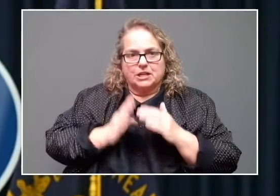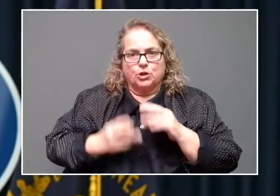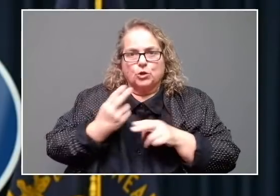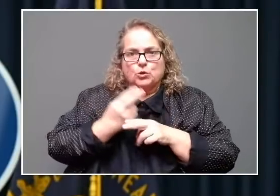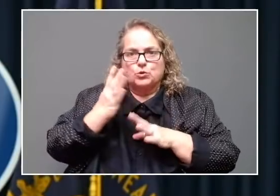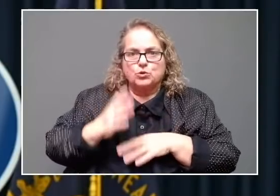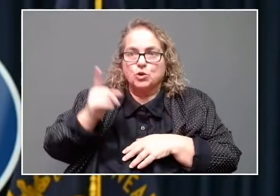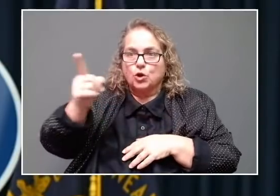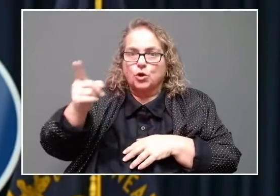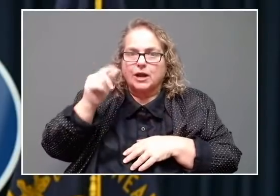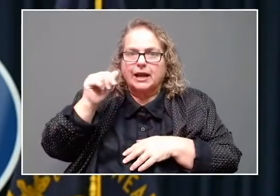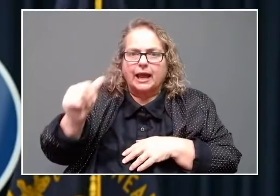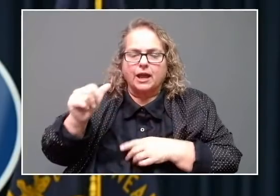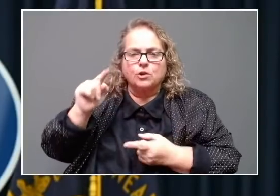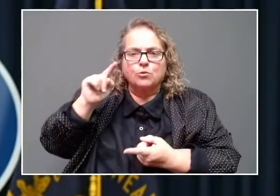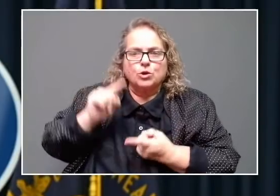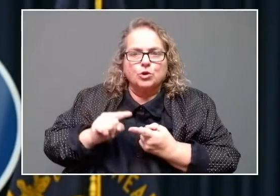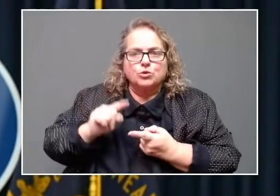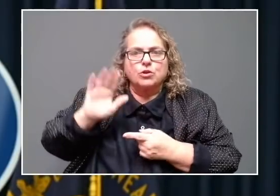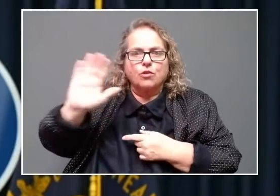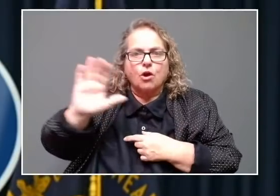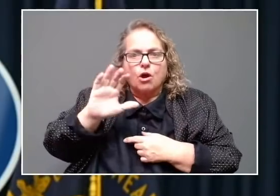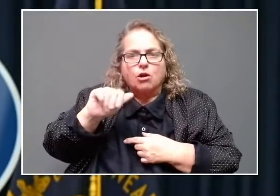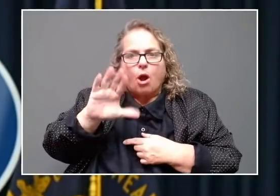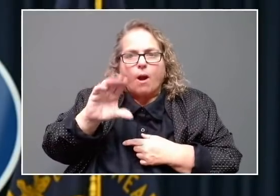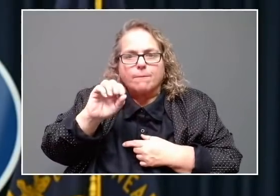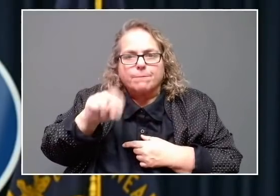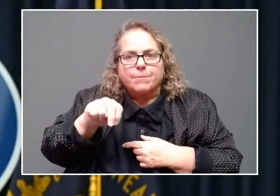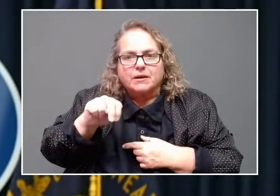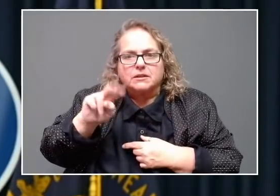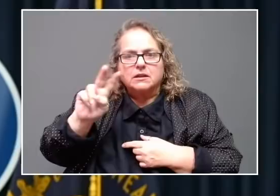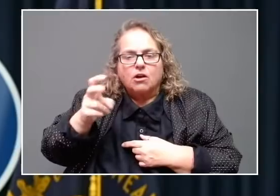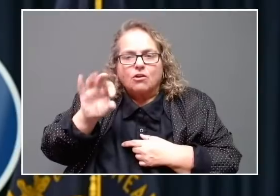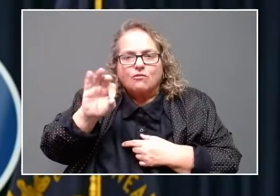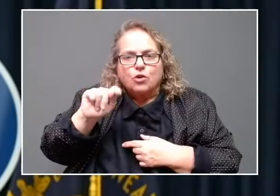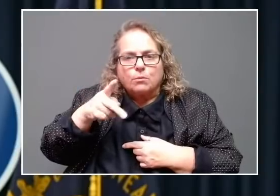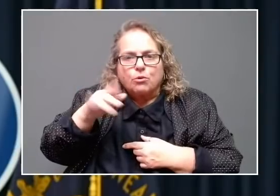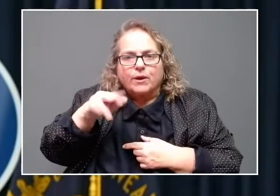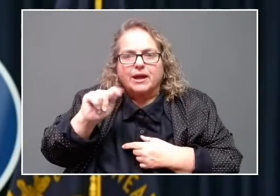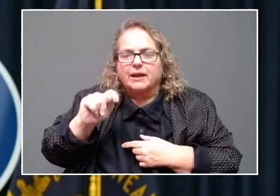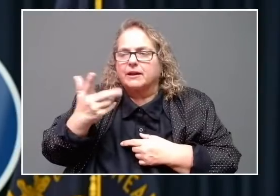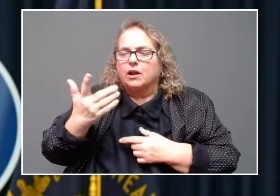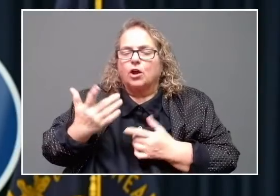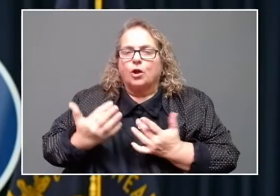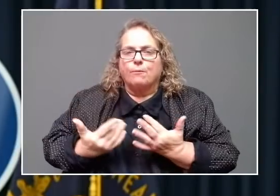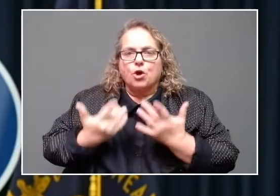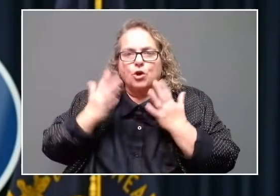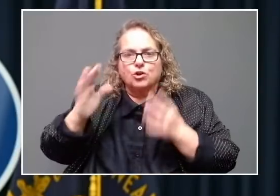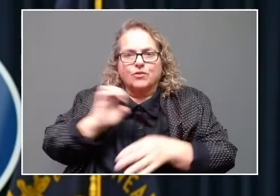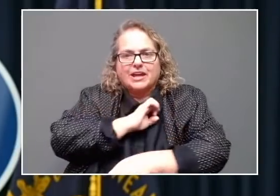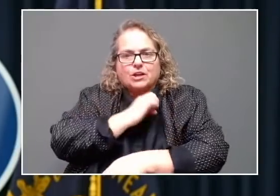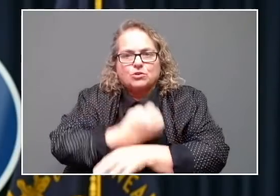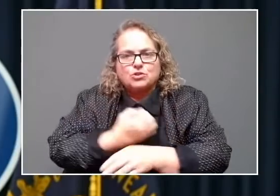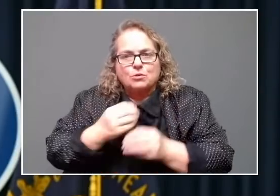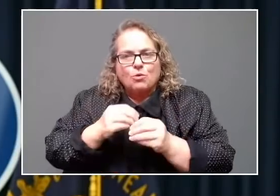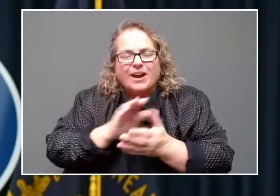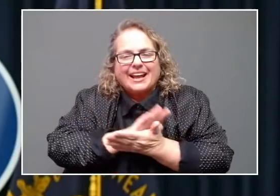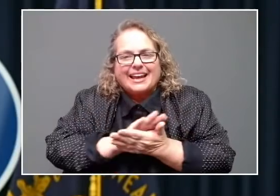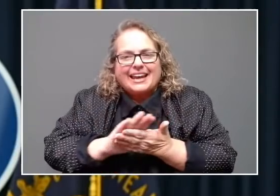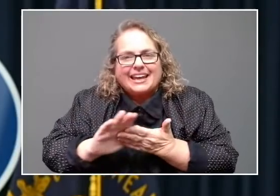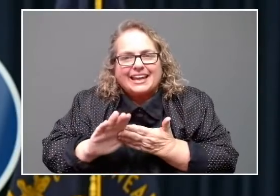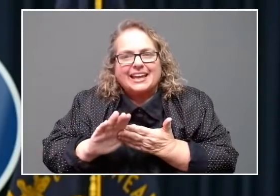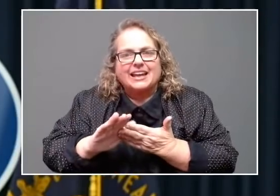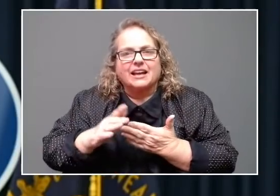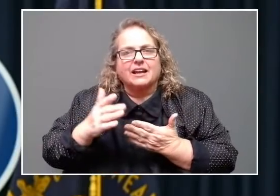carbon footprint, burn their energy more cleanly, and ultimately move into the future with